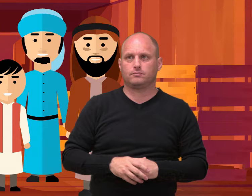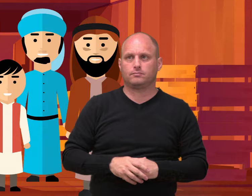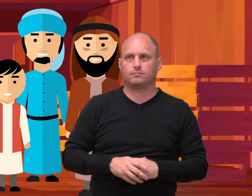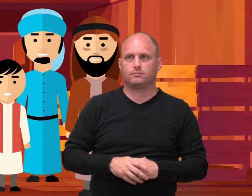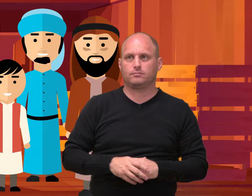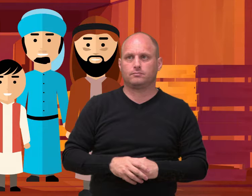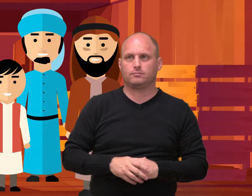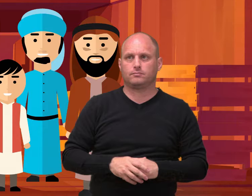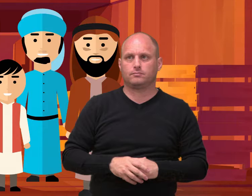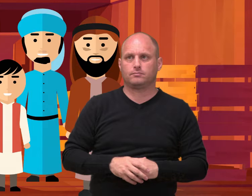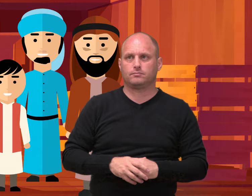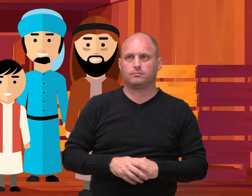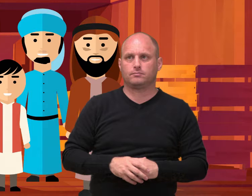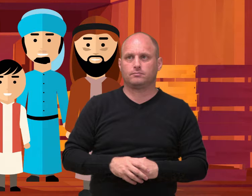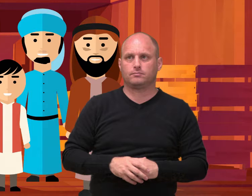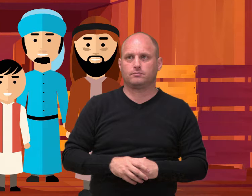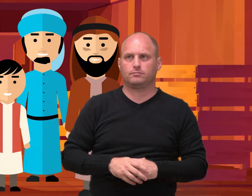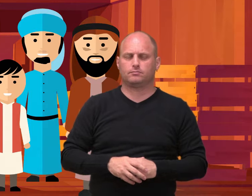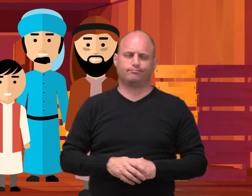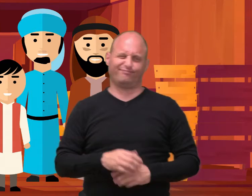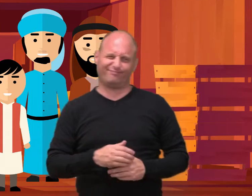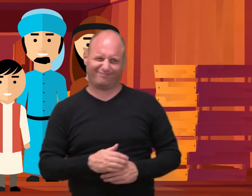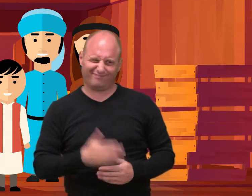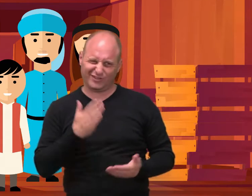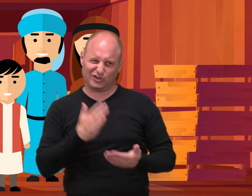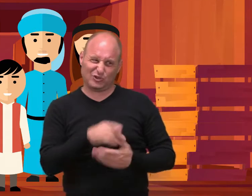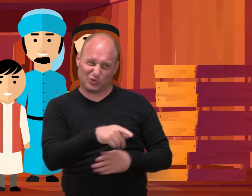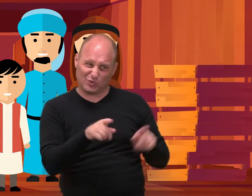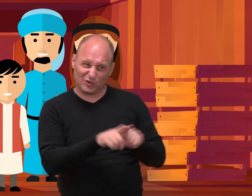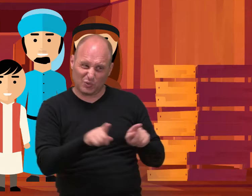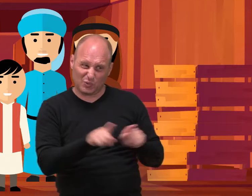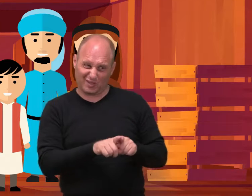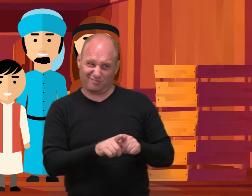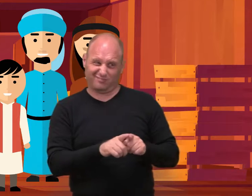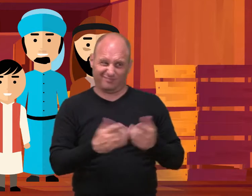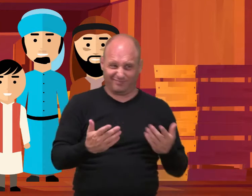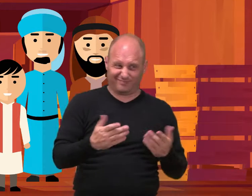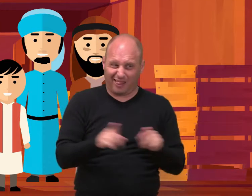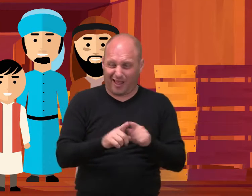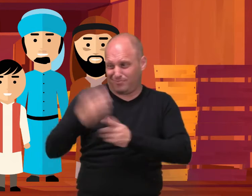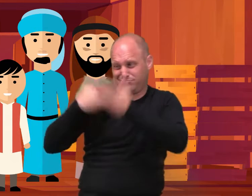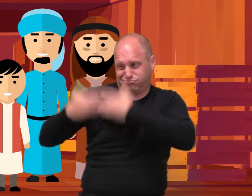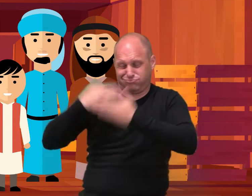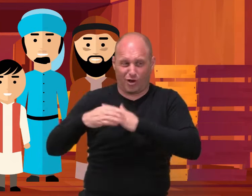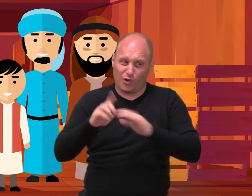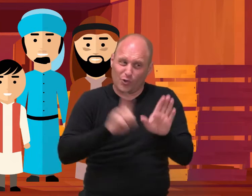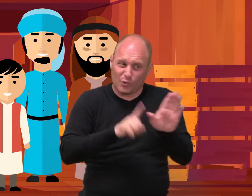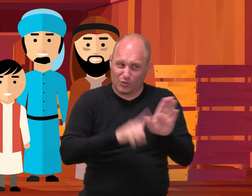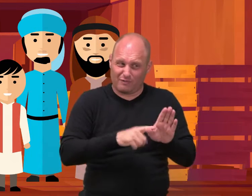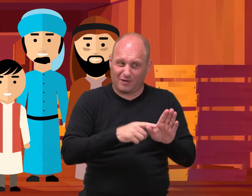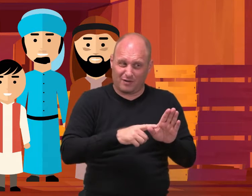He said, "Can I entrust him to you, except as I entrusted his brother Yusuf to you